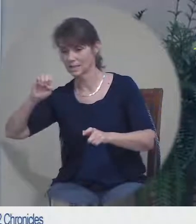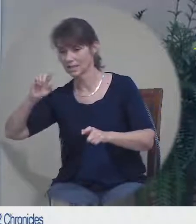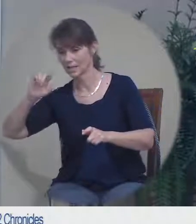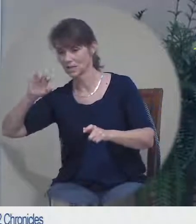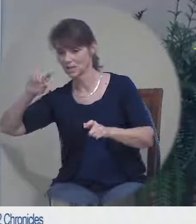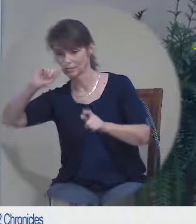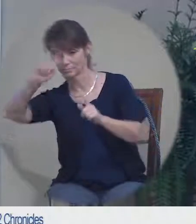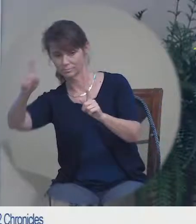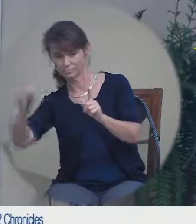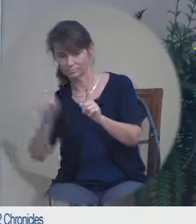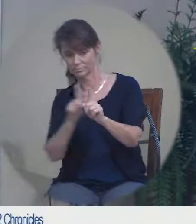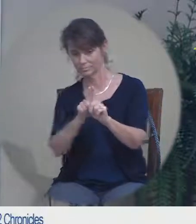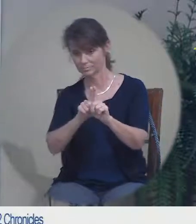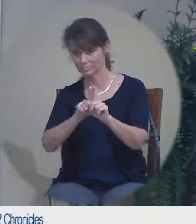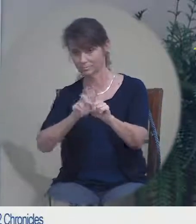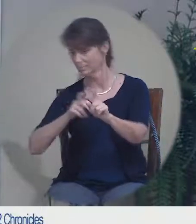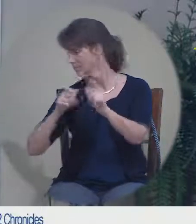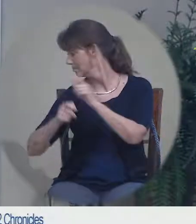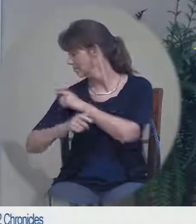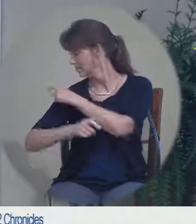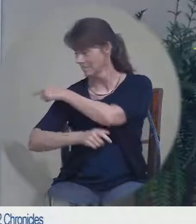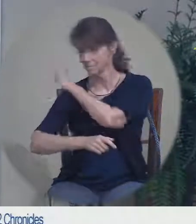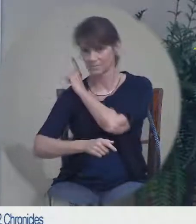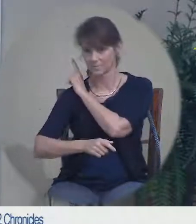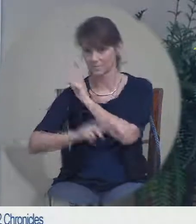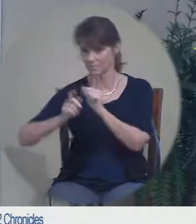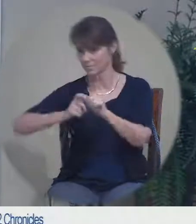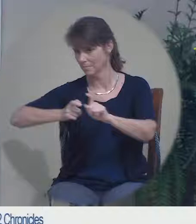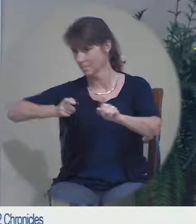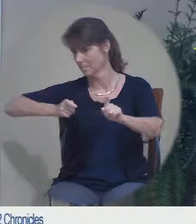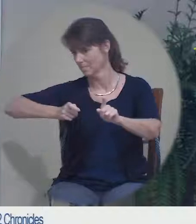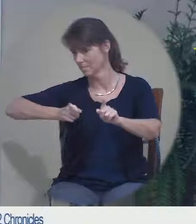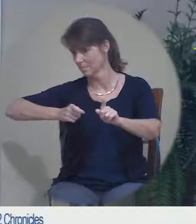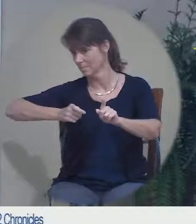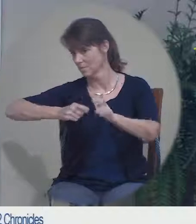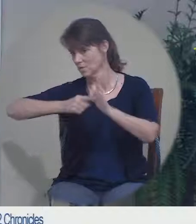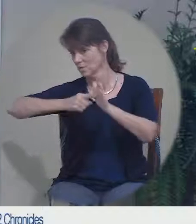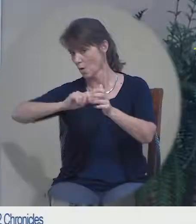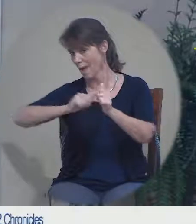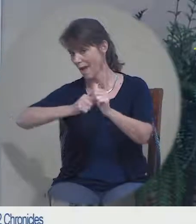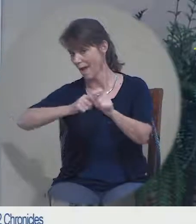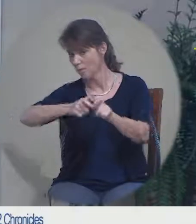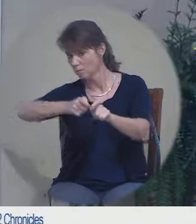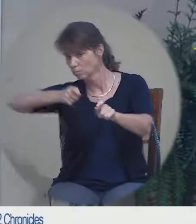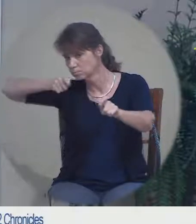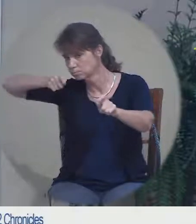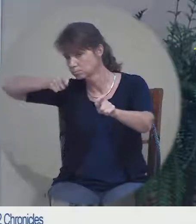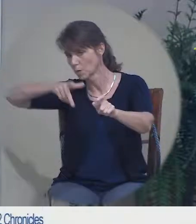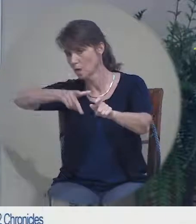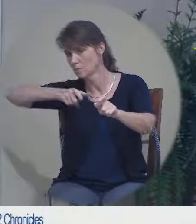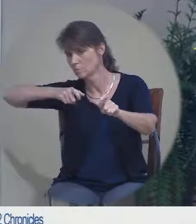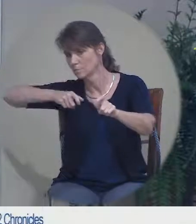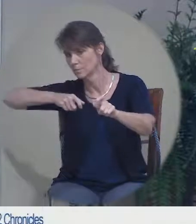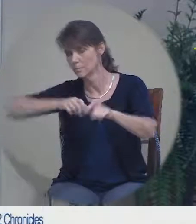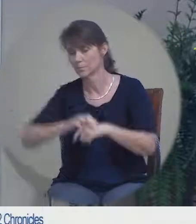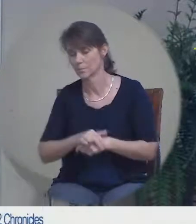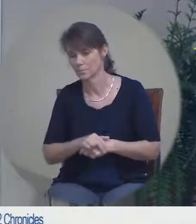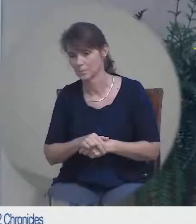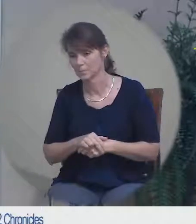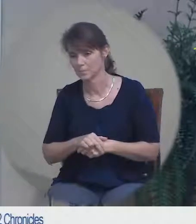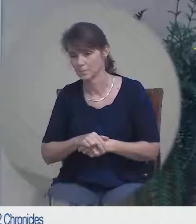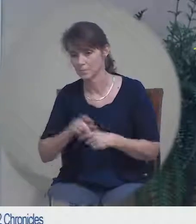So what's the second event? Well, he's told to take some of those same arrows and strike the